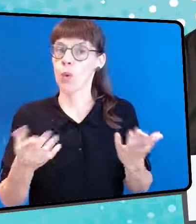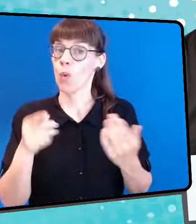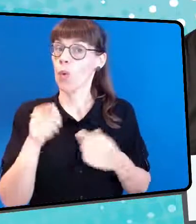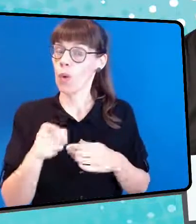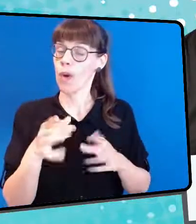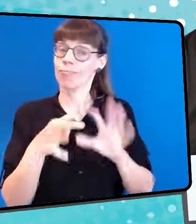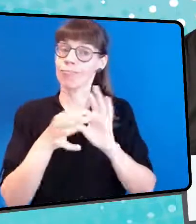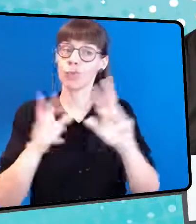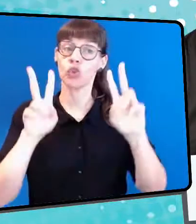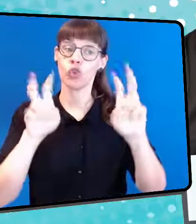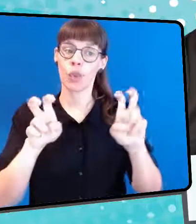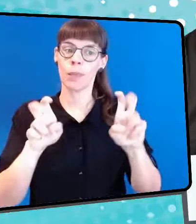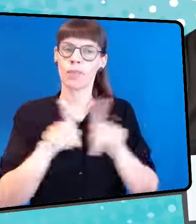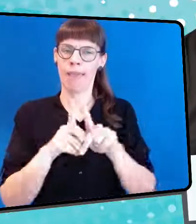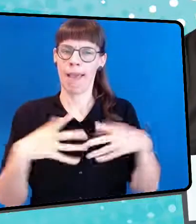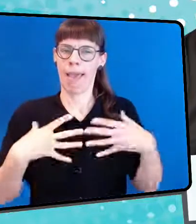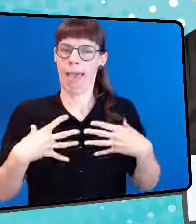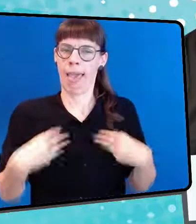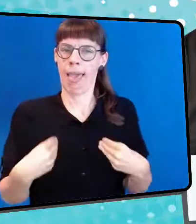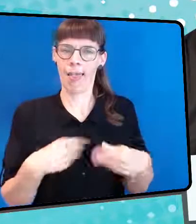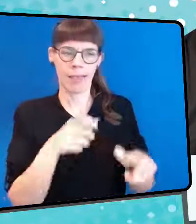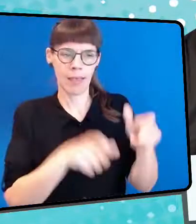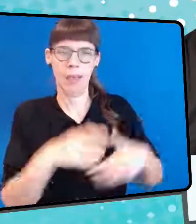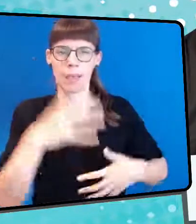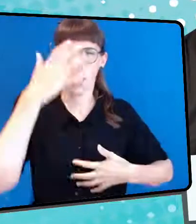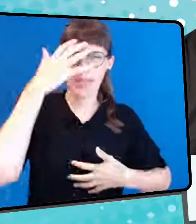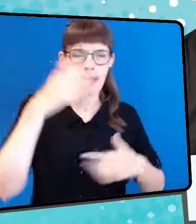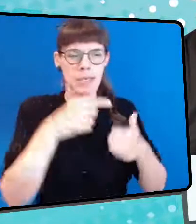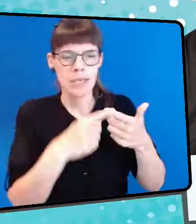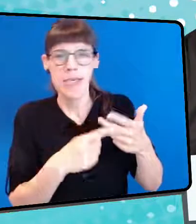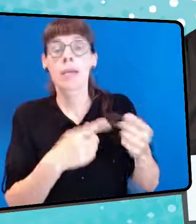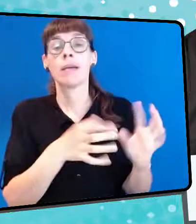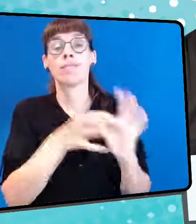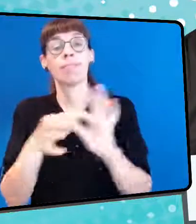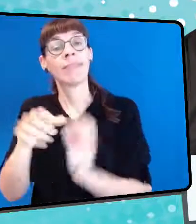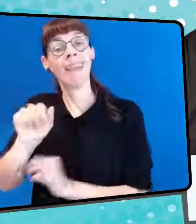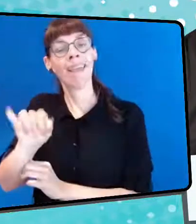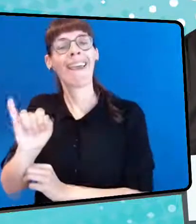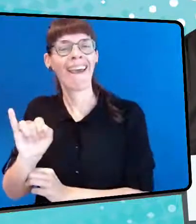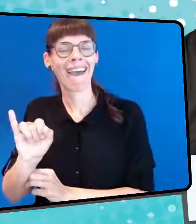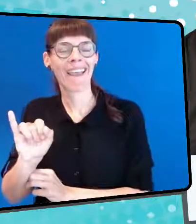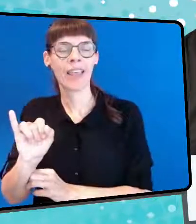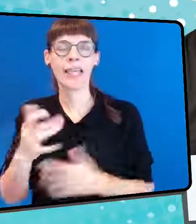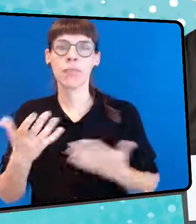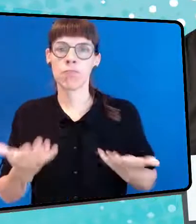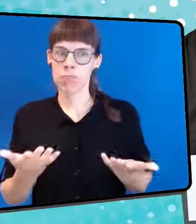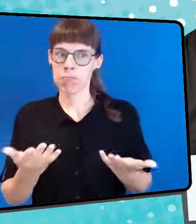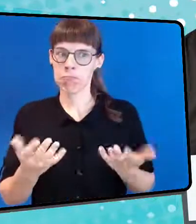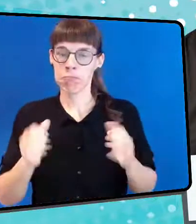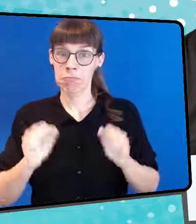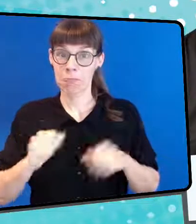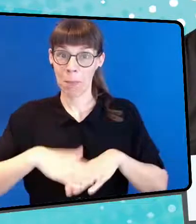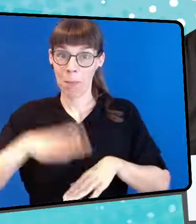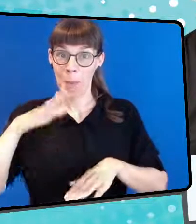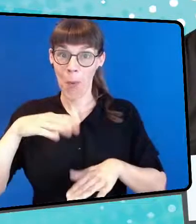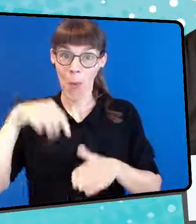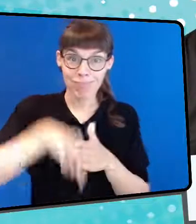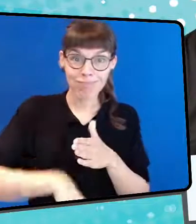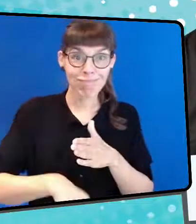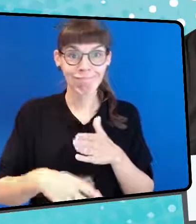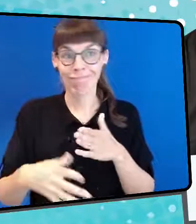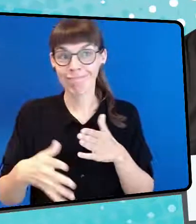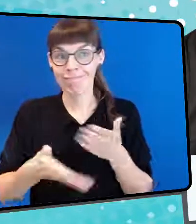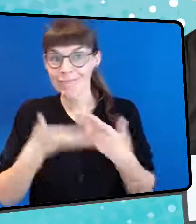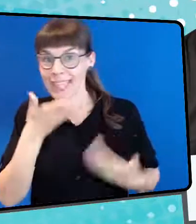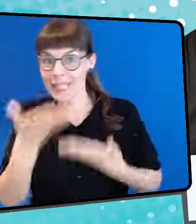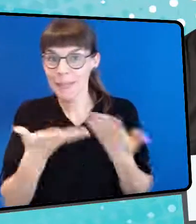That's a sort of passion area of yours as well within research. Can you tell us about anything exciting that you're working on at the moment that